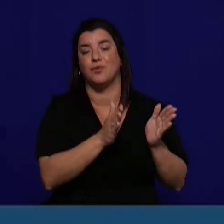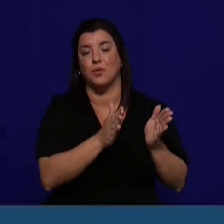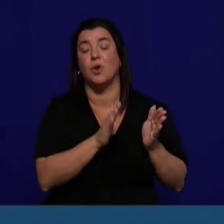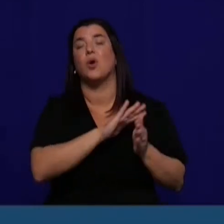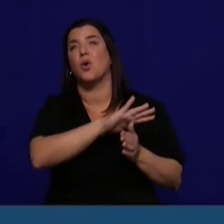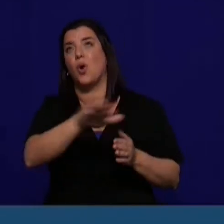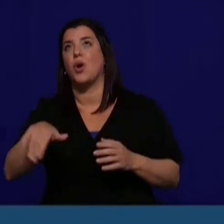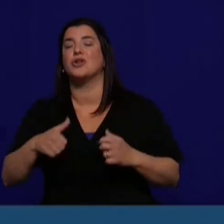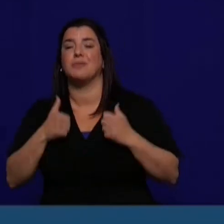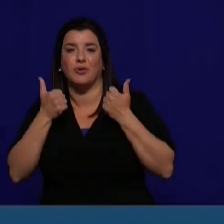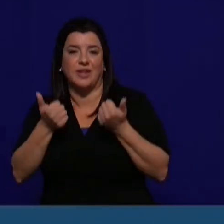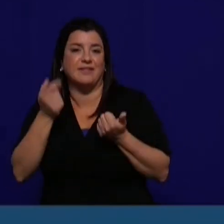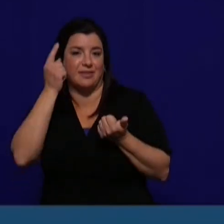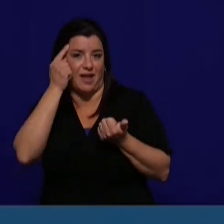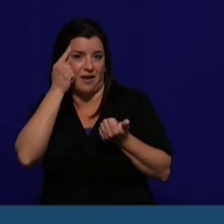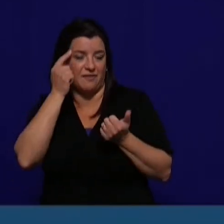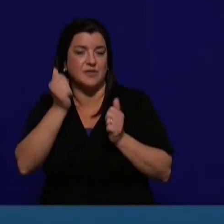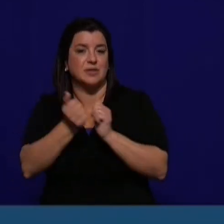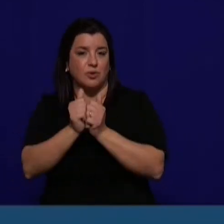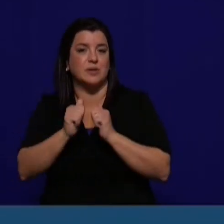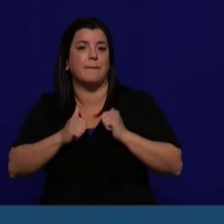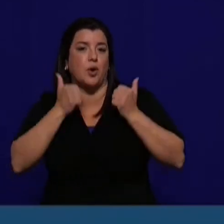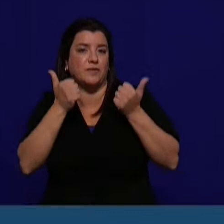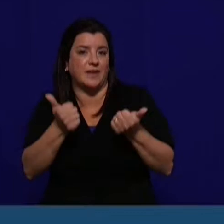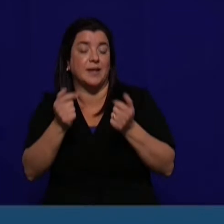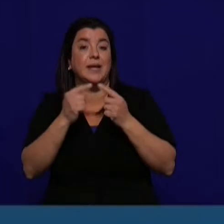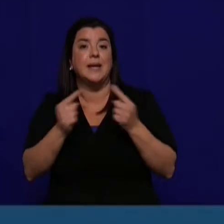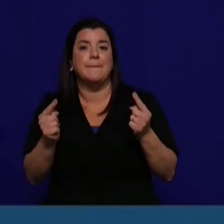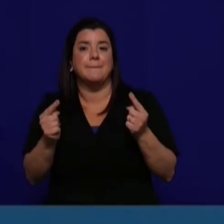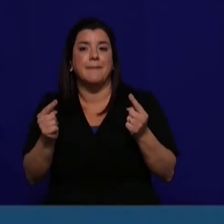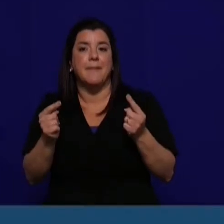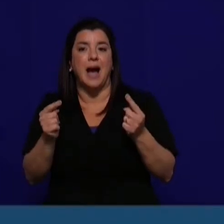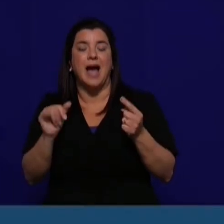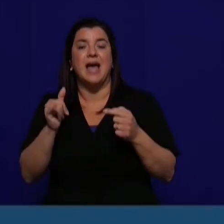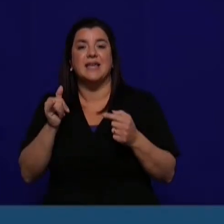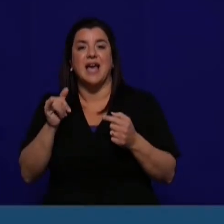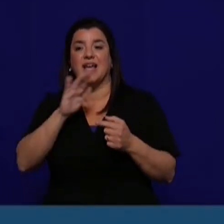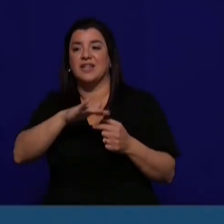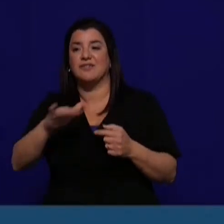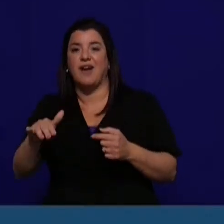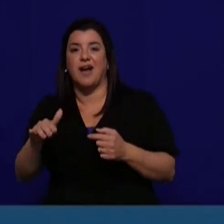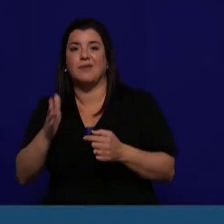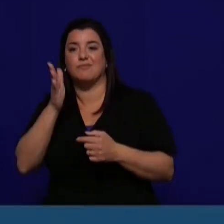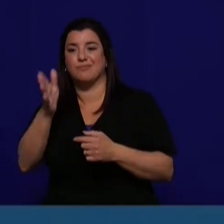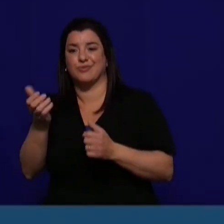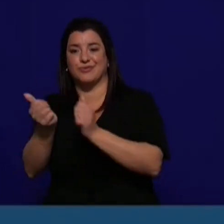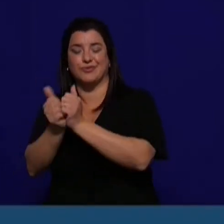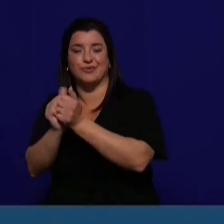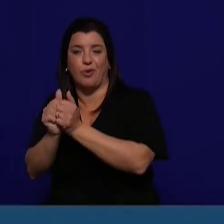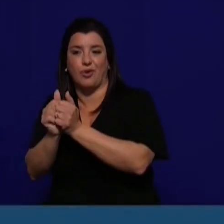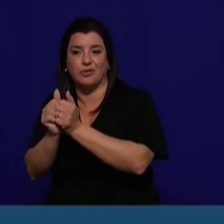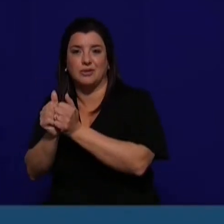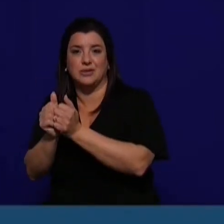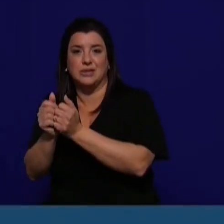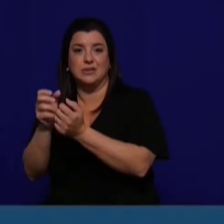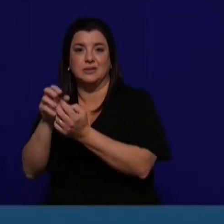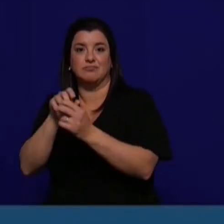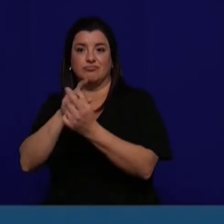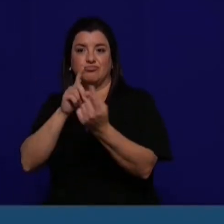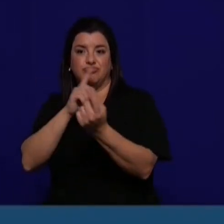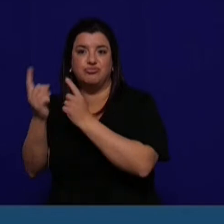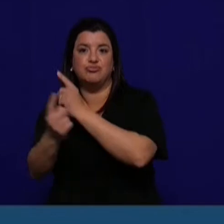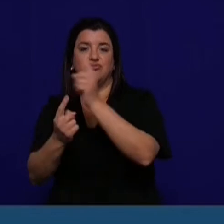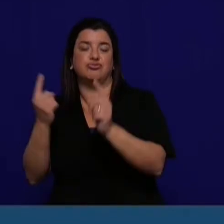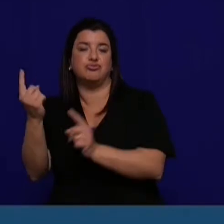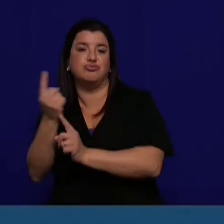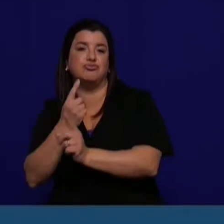importanti, però importanti li aħna nibqgħu nimxu fuq l-evidenza u skont ir-risk classification li għandna.